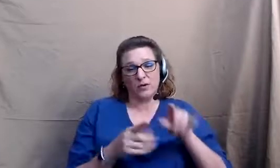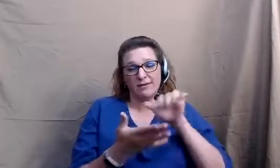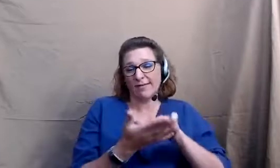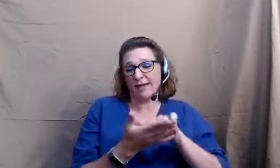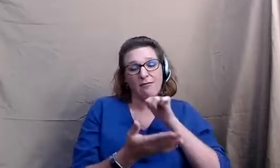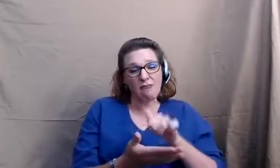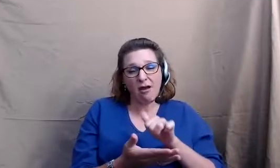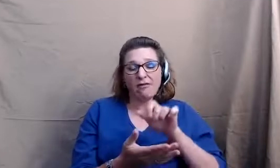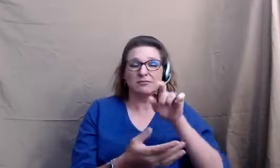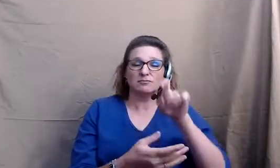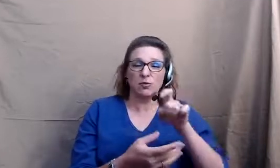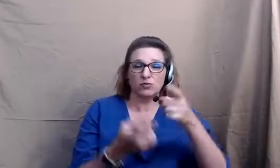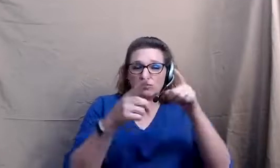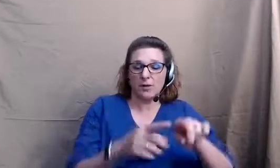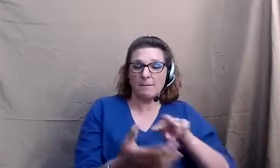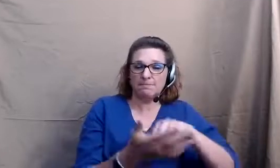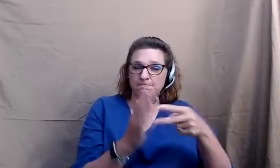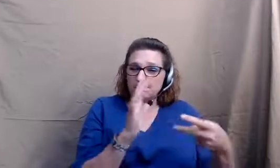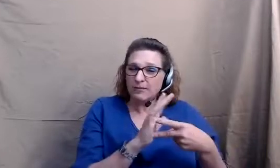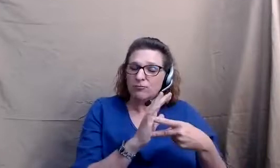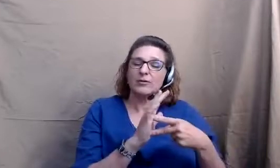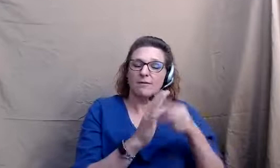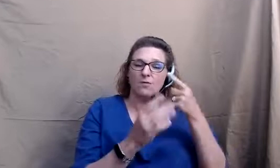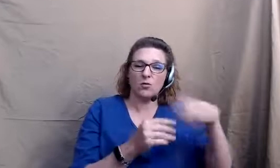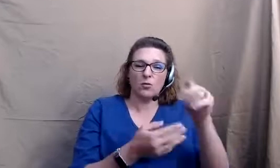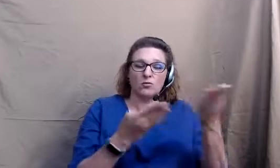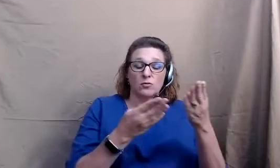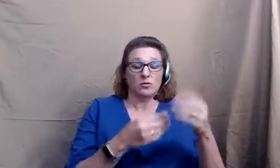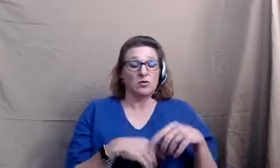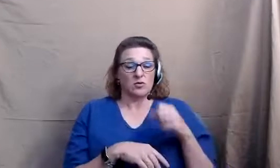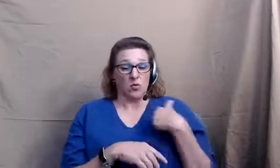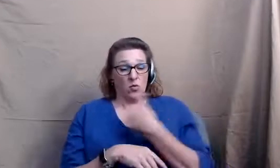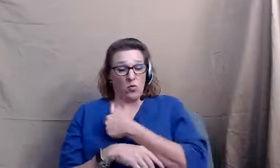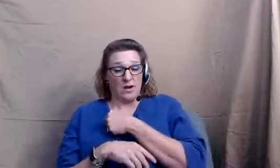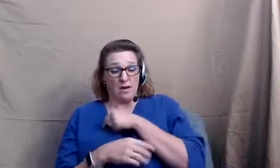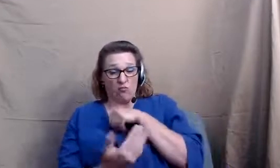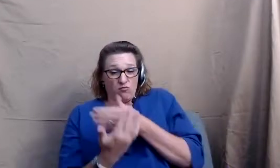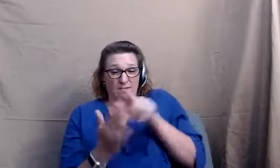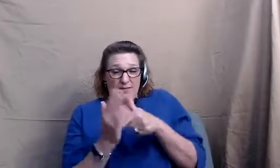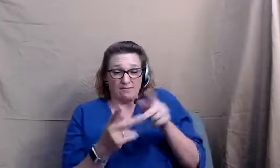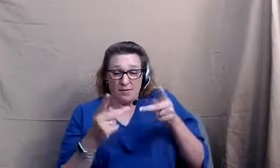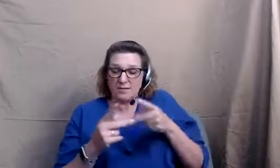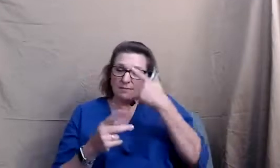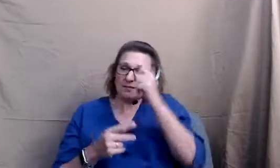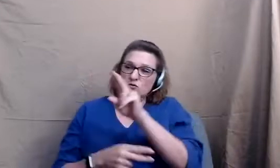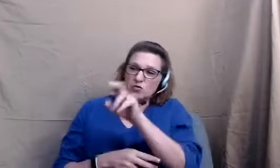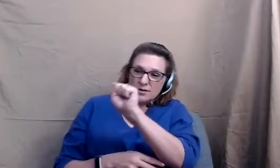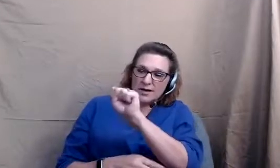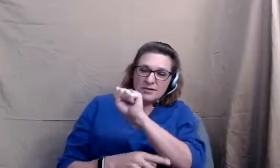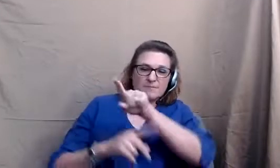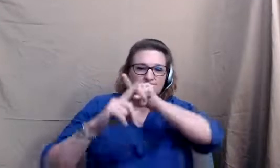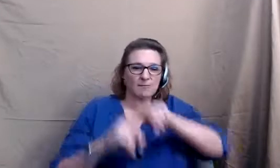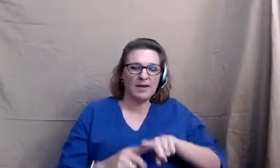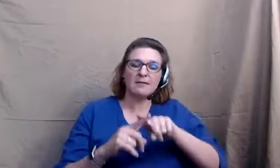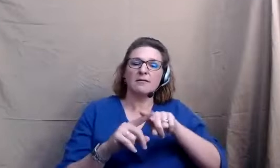understand how we came to this place where the United States relies primarily on the criminal legal system to address intimate